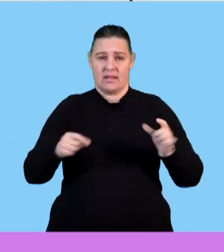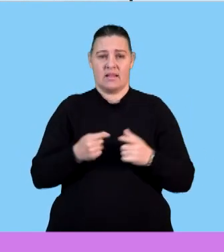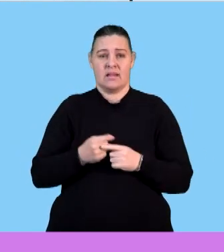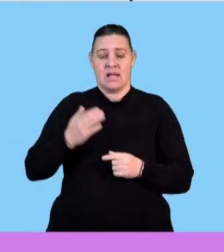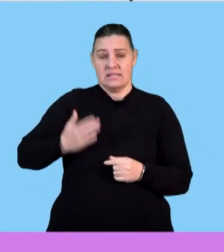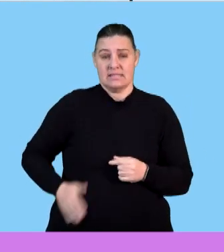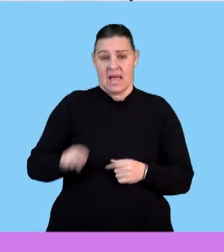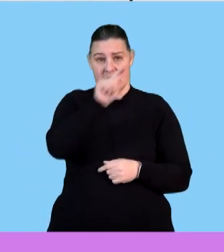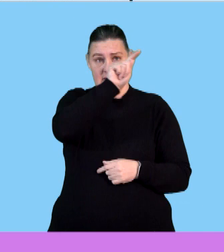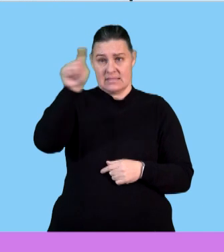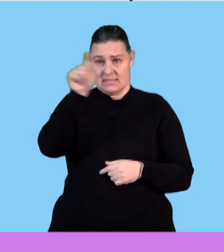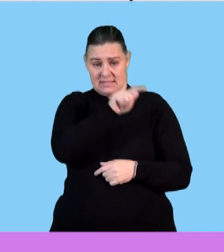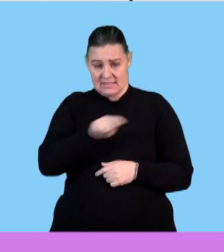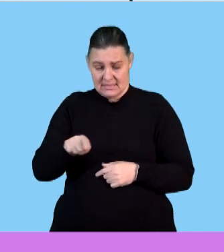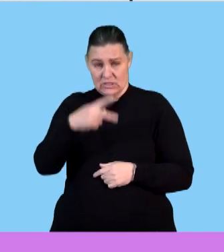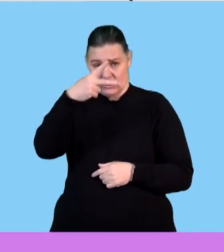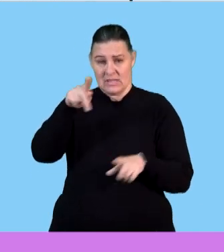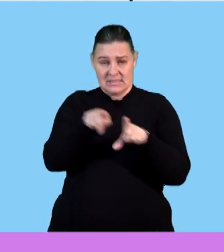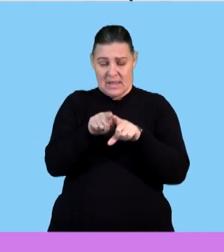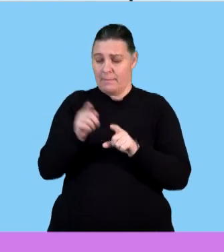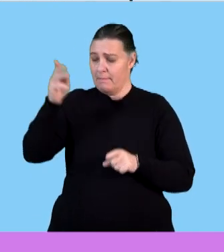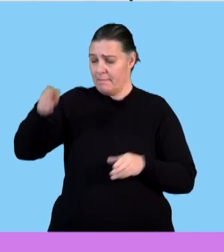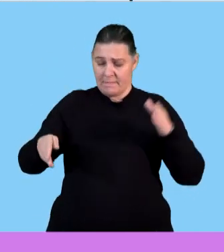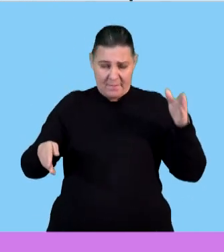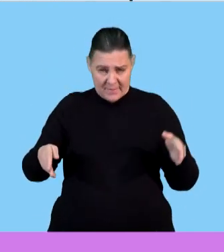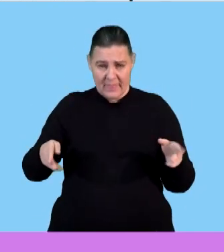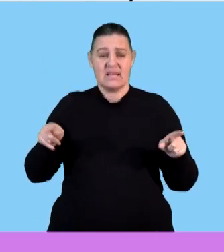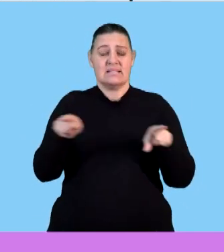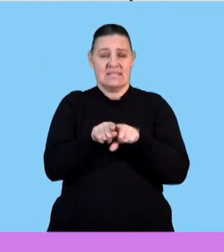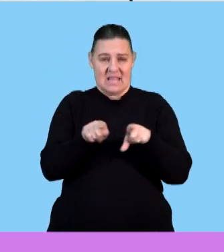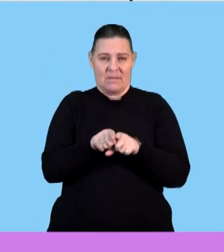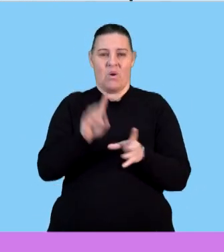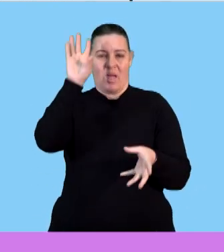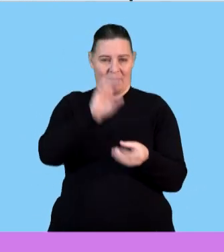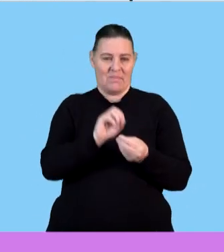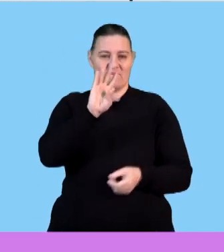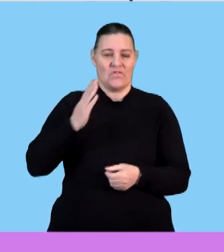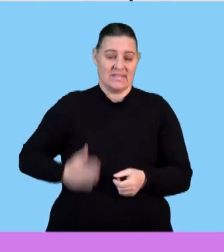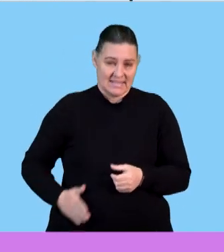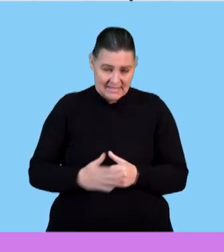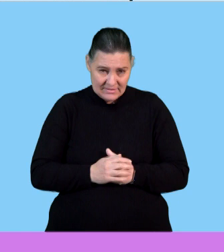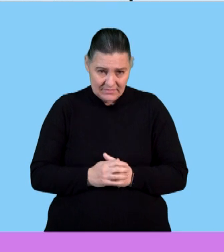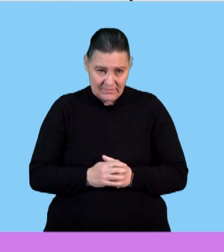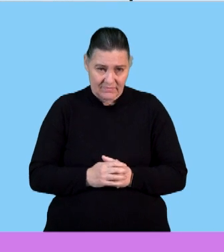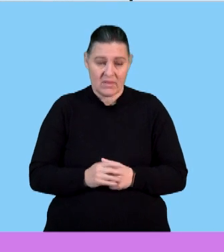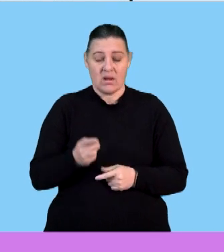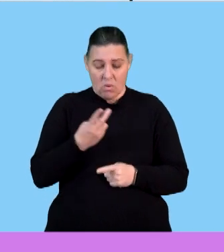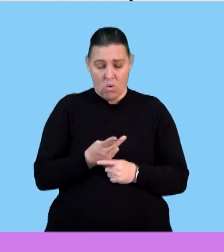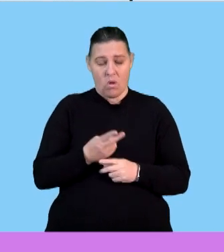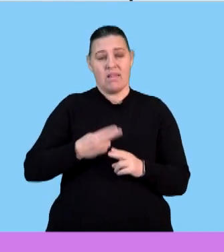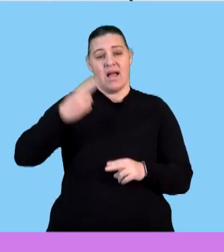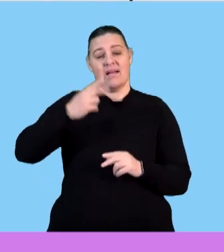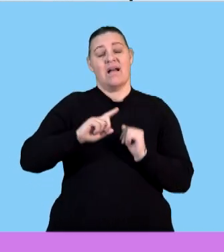diameters. Rectangle, a four-sided shape with two pairs of opposite sides equal.